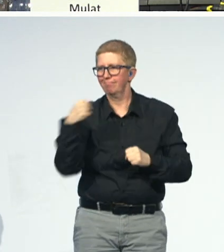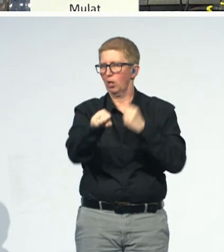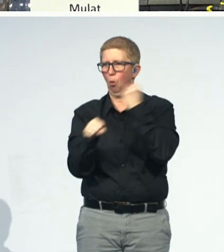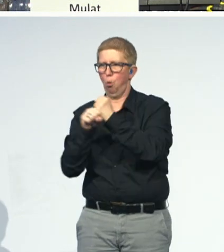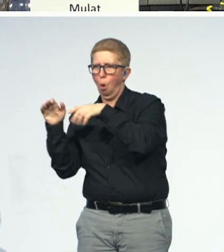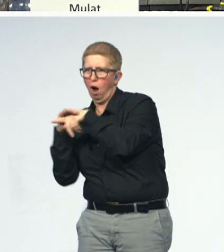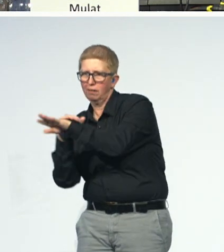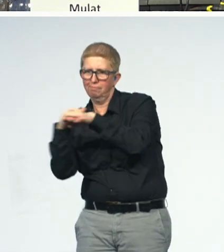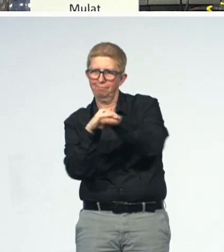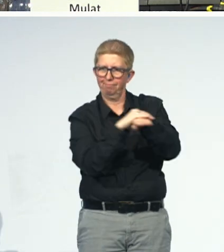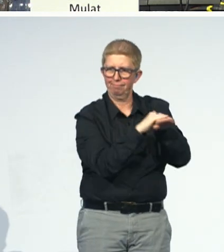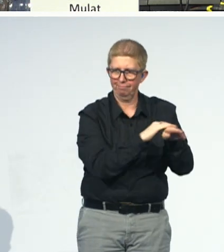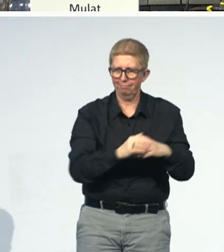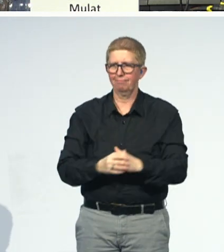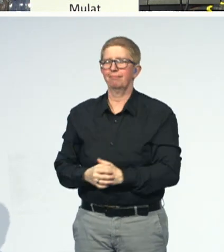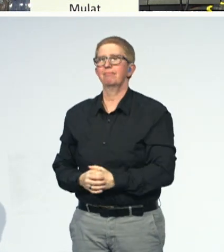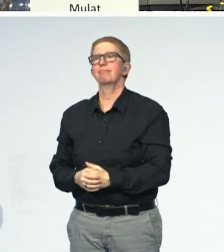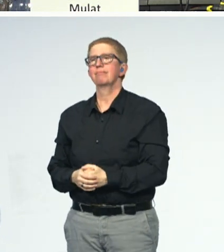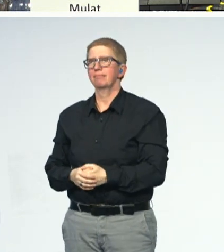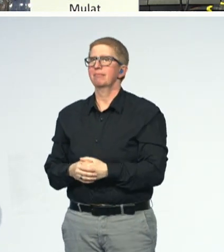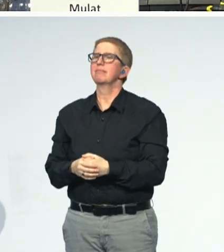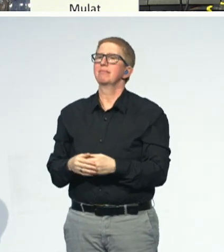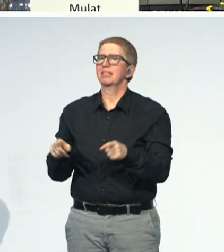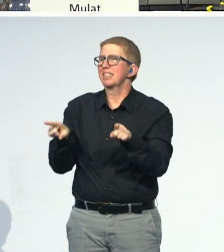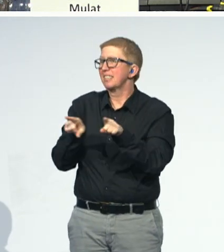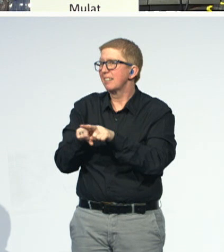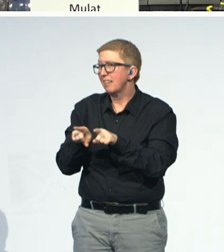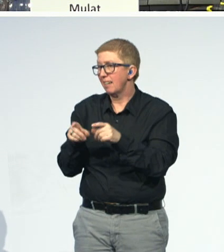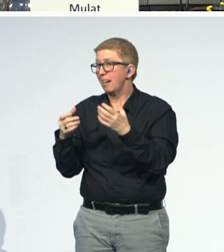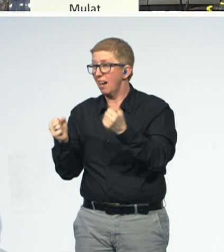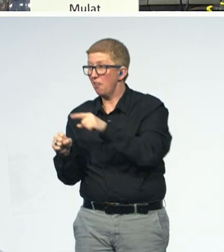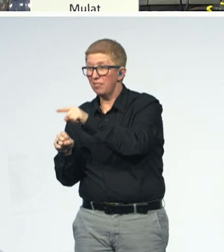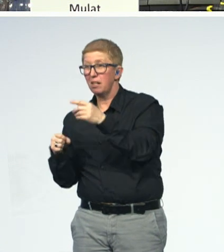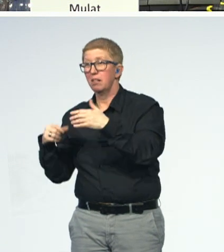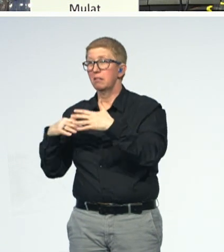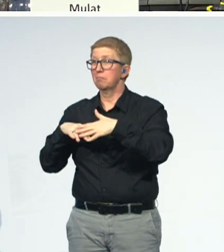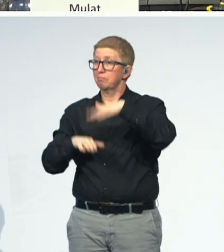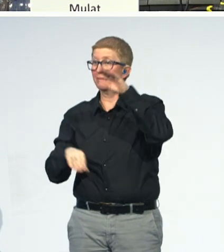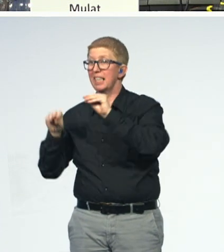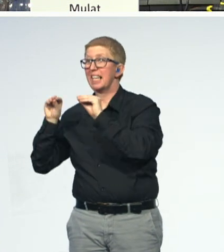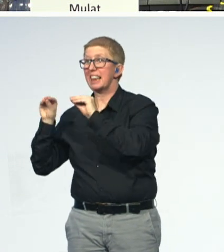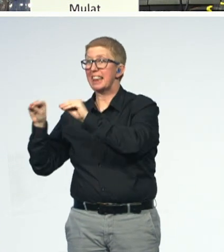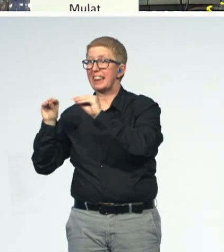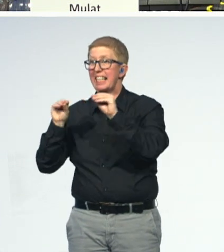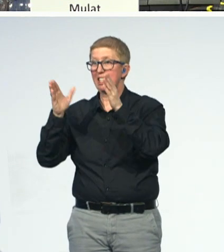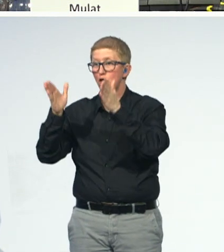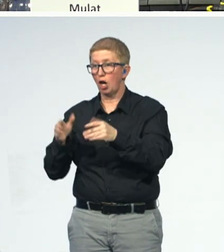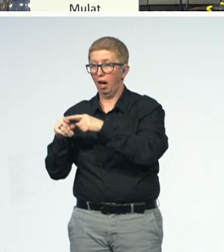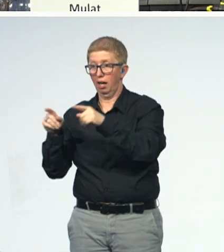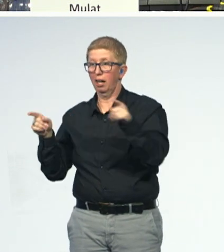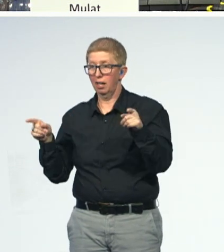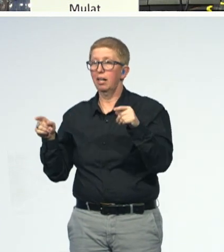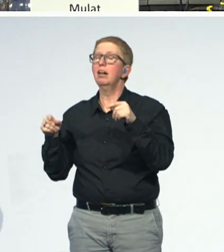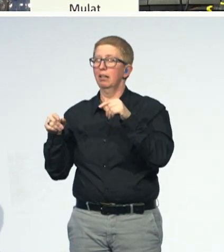we have provided for very many teachers, thousands of teachers, trainings,